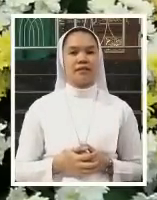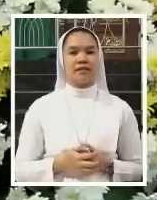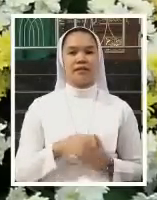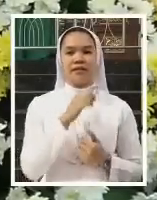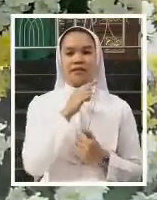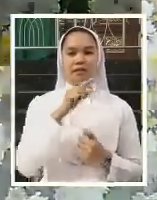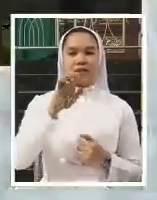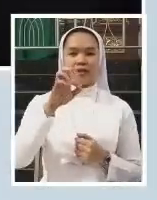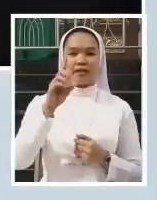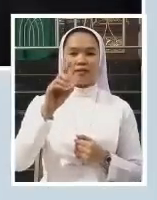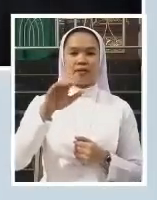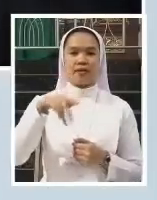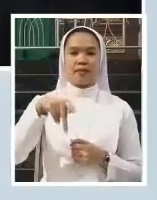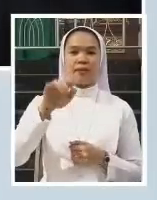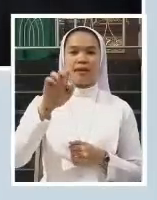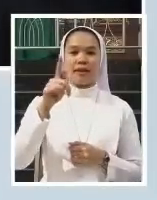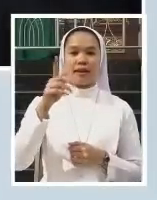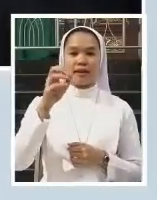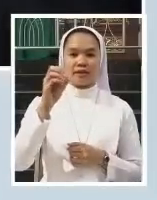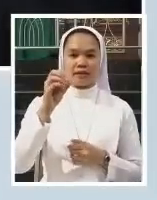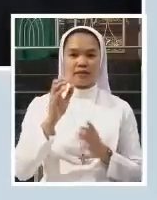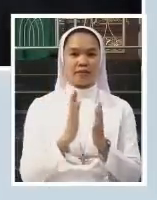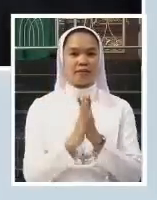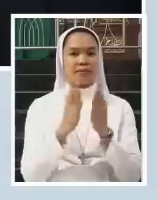Father Edward Plitado.